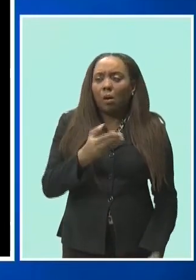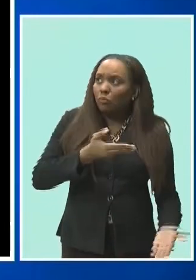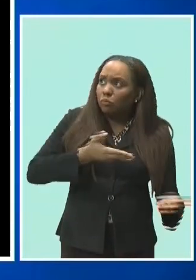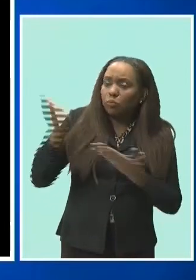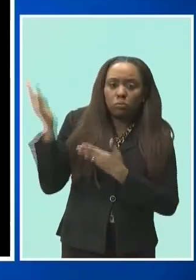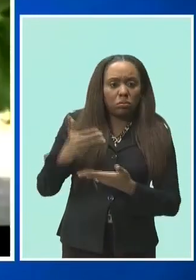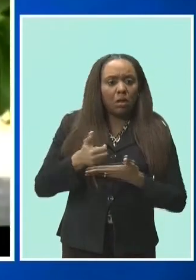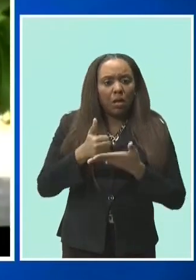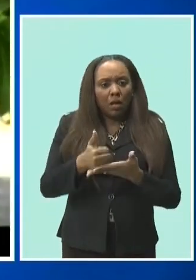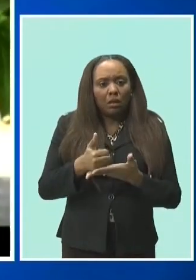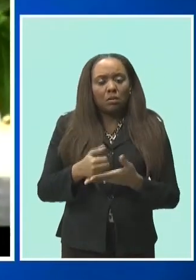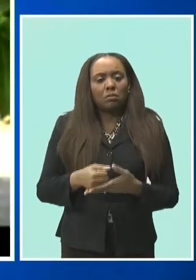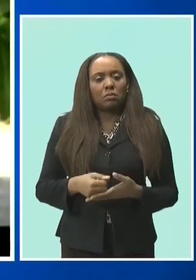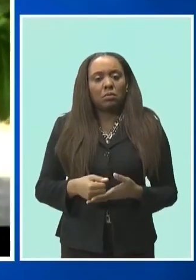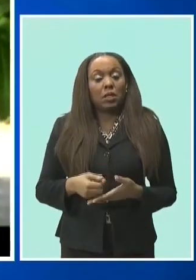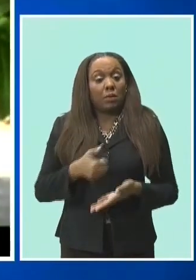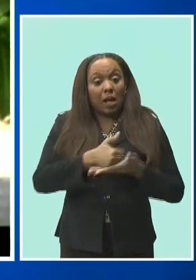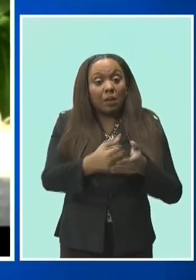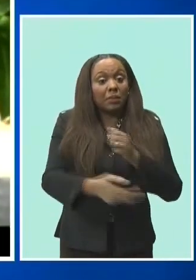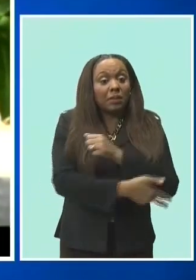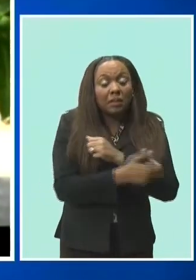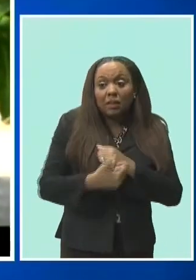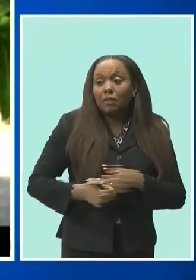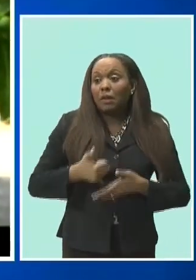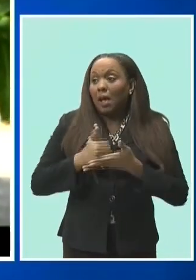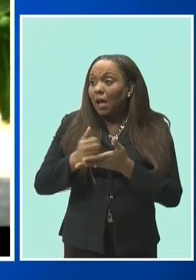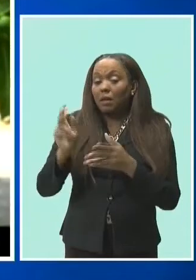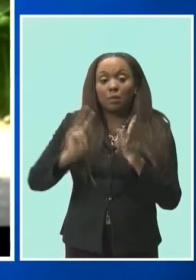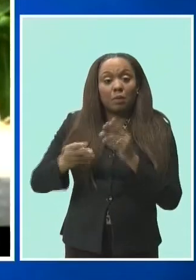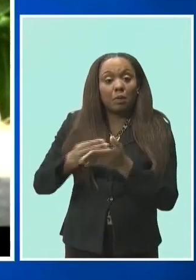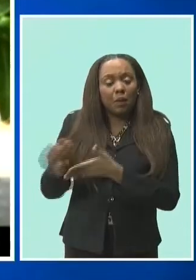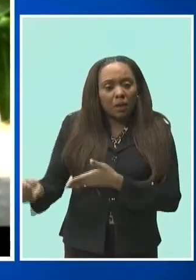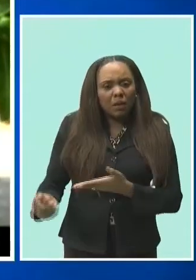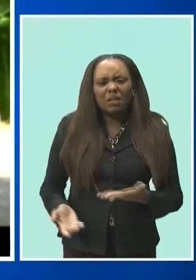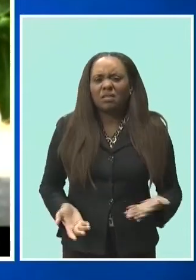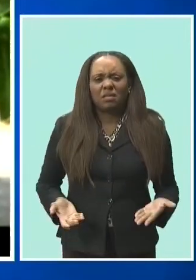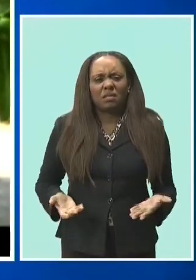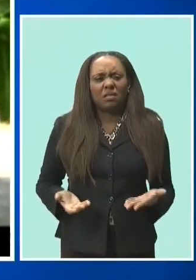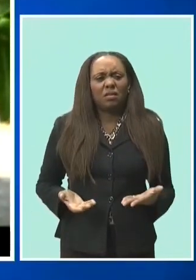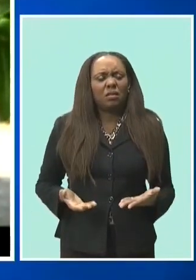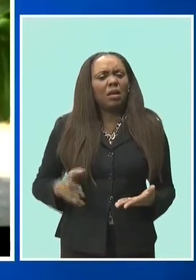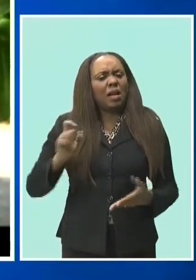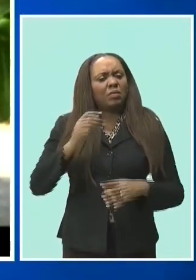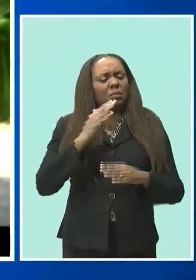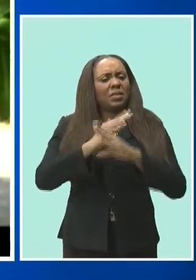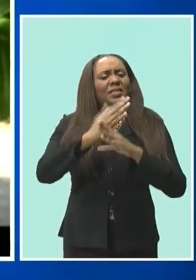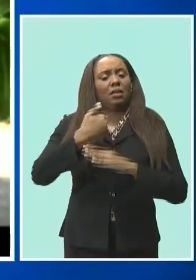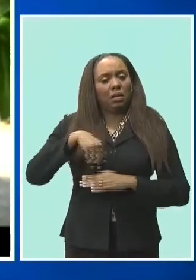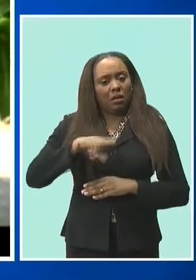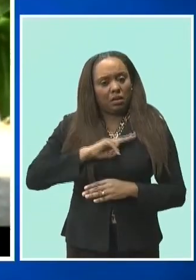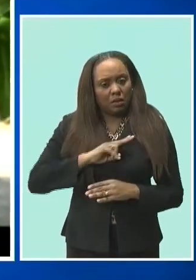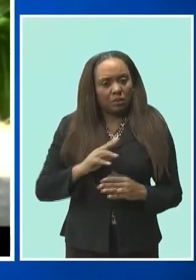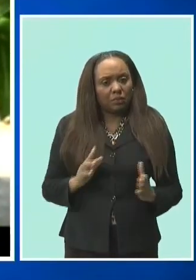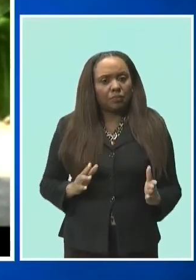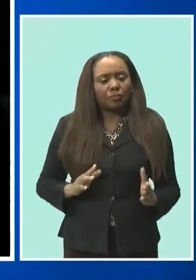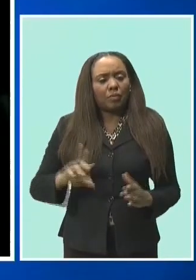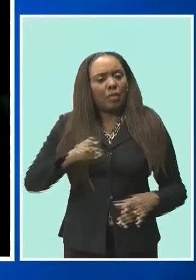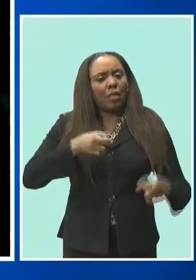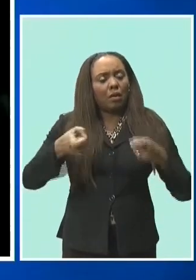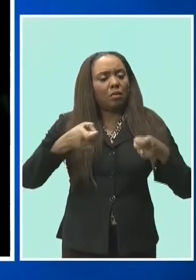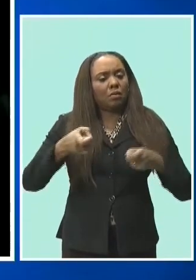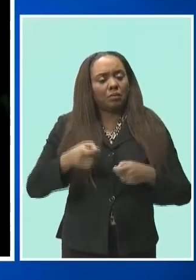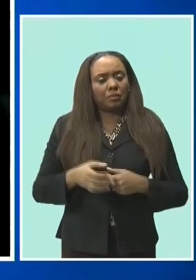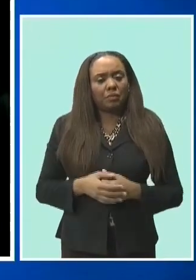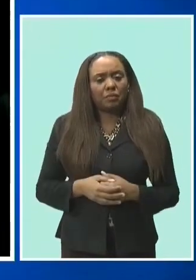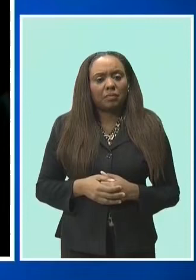not only the thief and the people who buying from the thieves. it has to be under control.